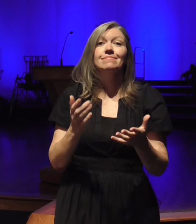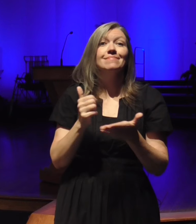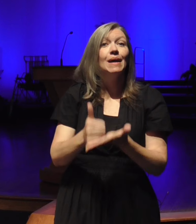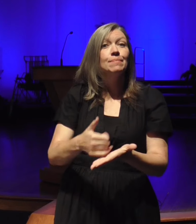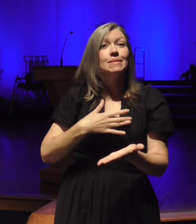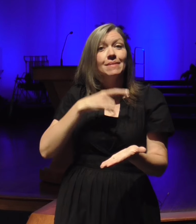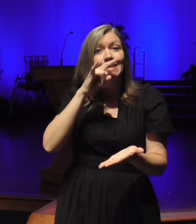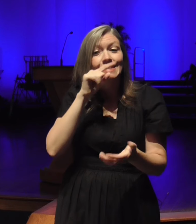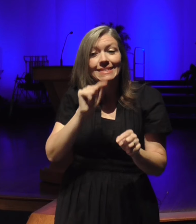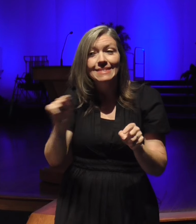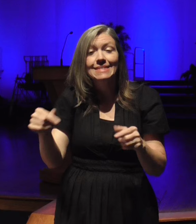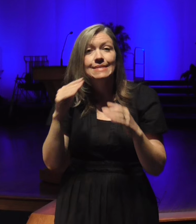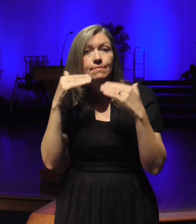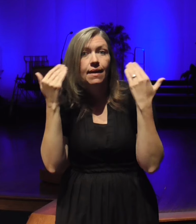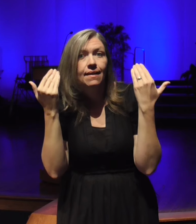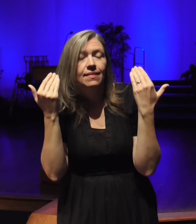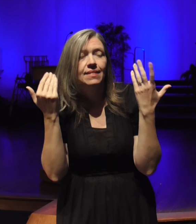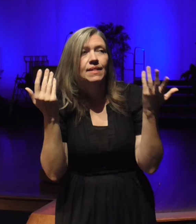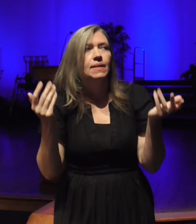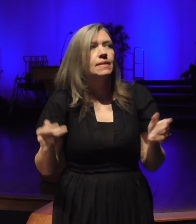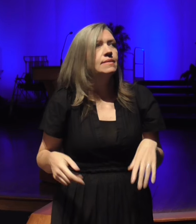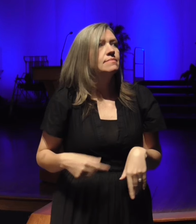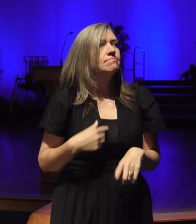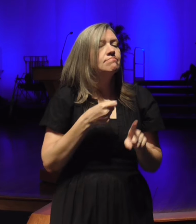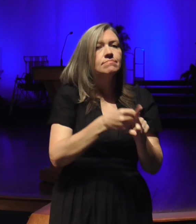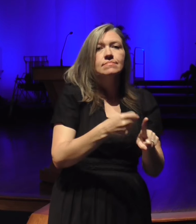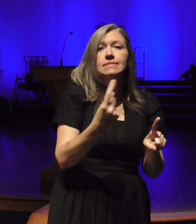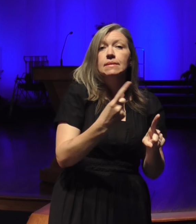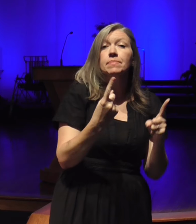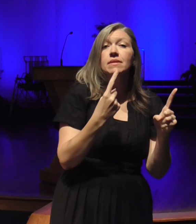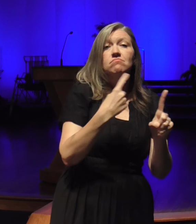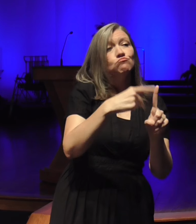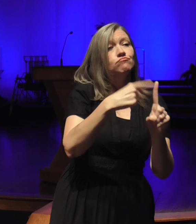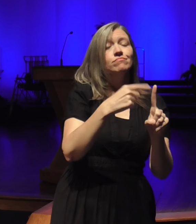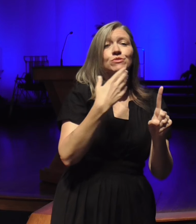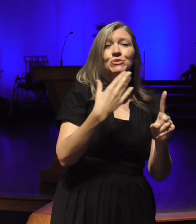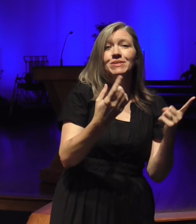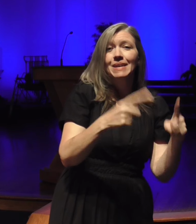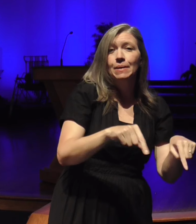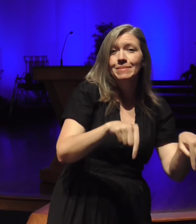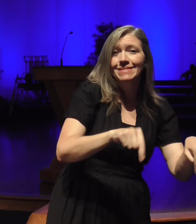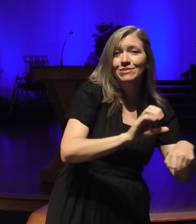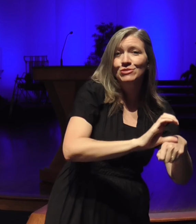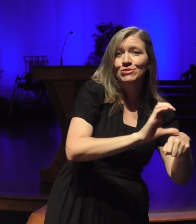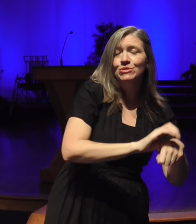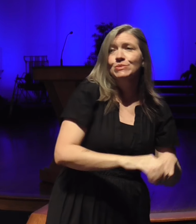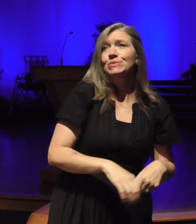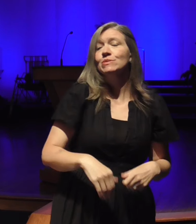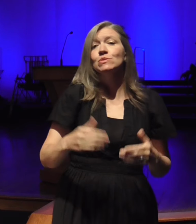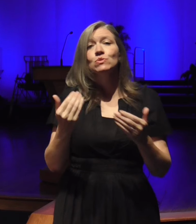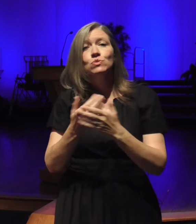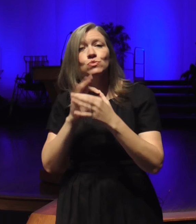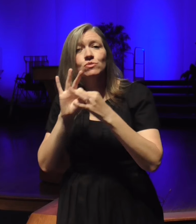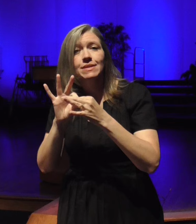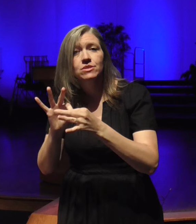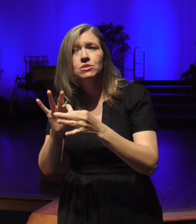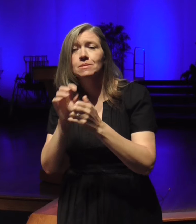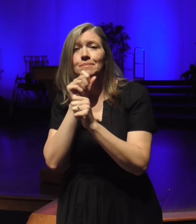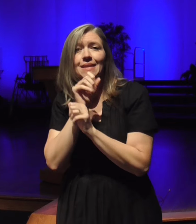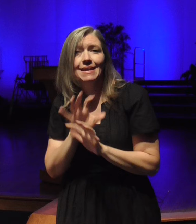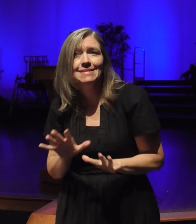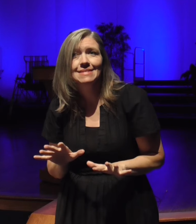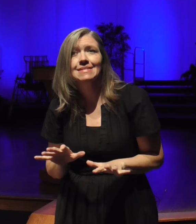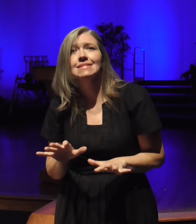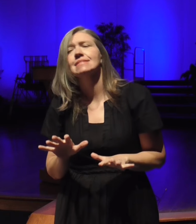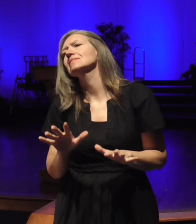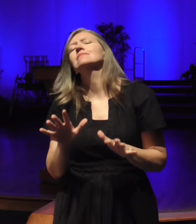ways that I can imagine good showing up that day. Putting a smile on my kids' faces, being a part of something